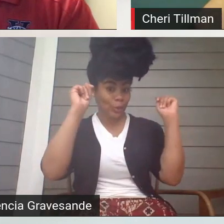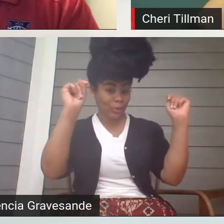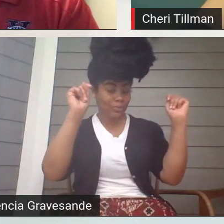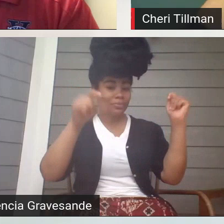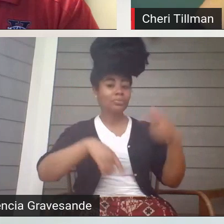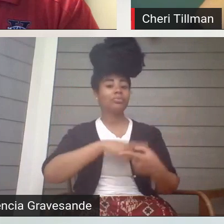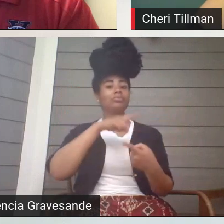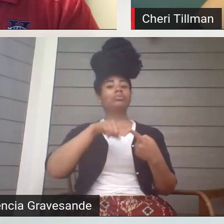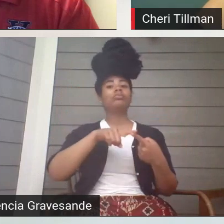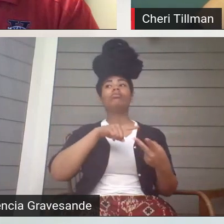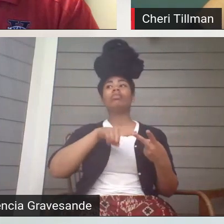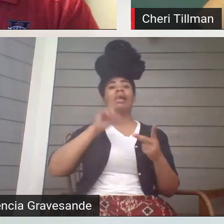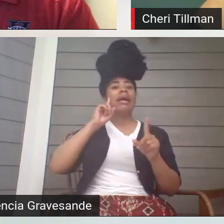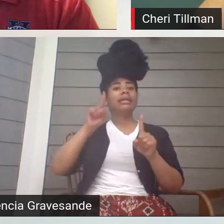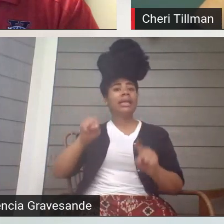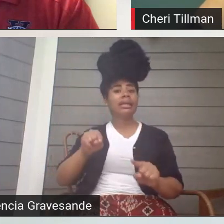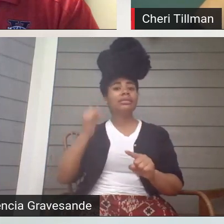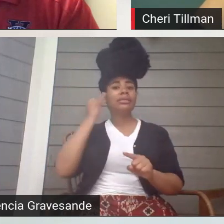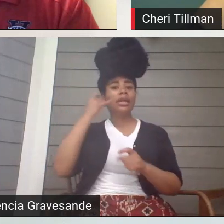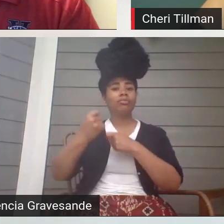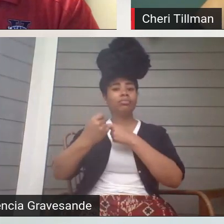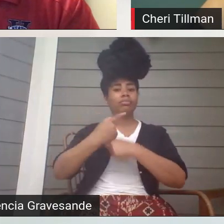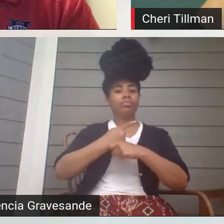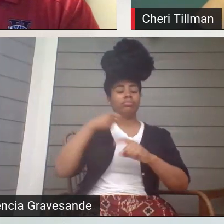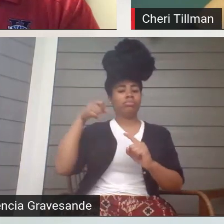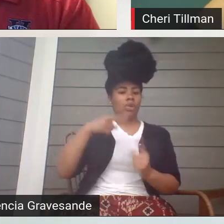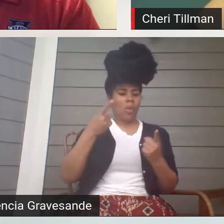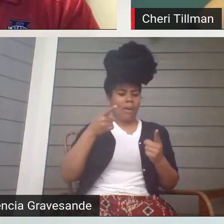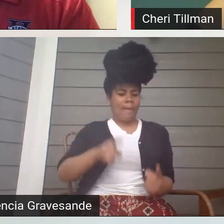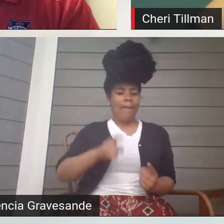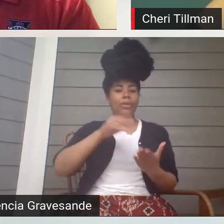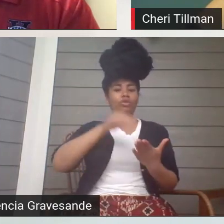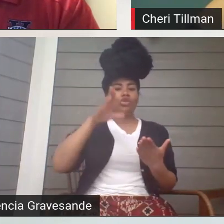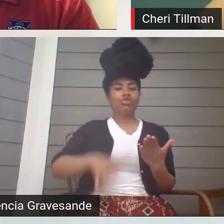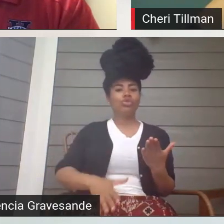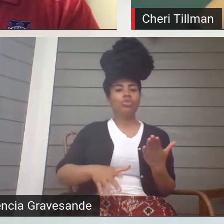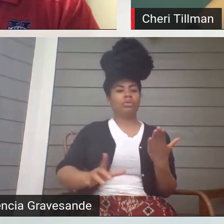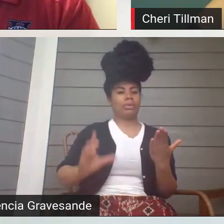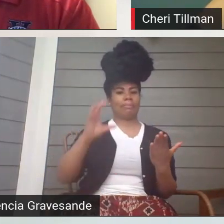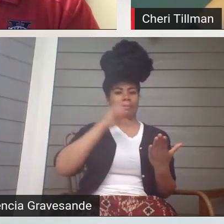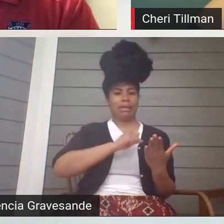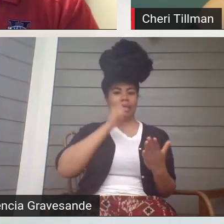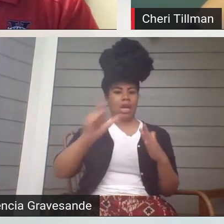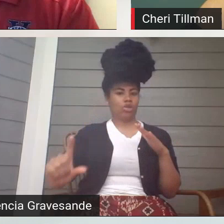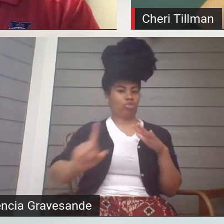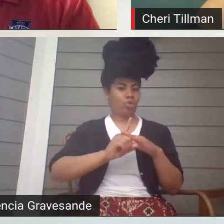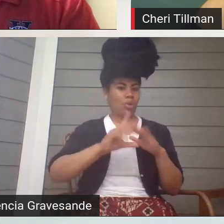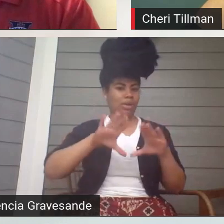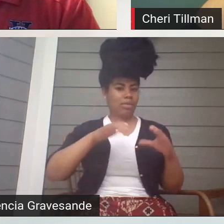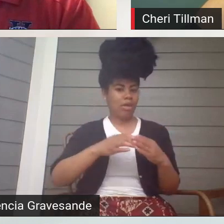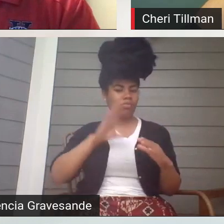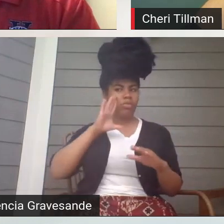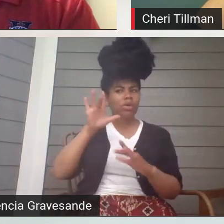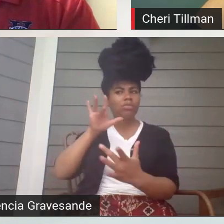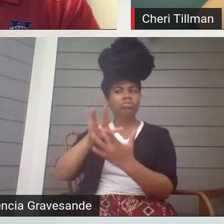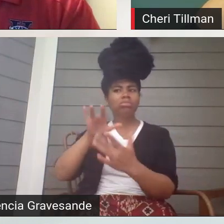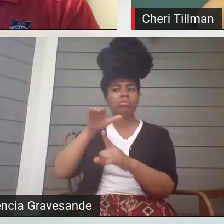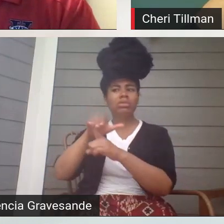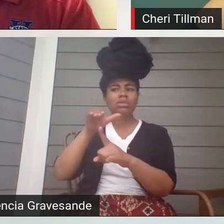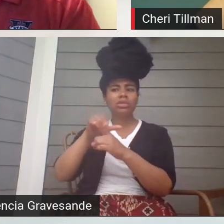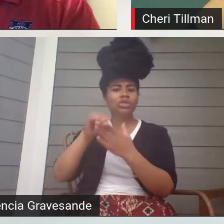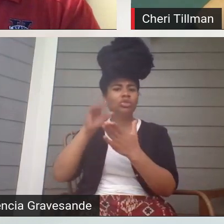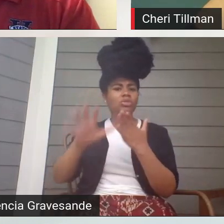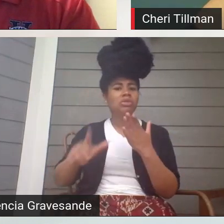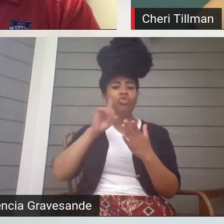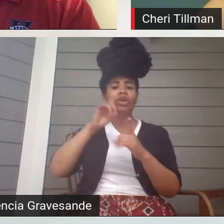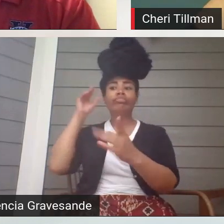Attendance. If we get an alert that a student's missed some classes, we're going to reach out to the student, and it's not to bother them. It's just to make